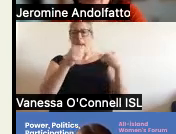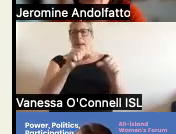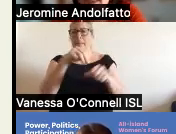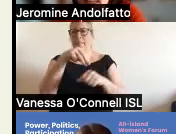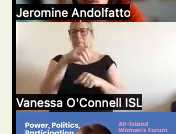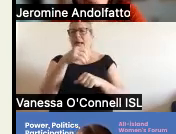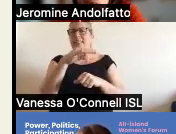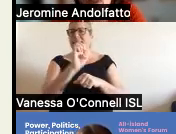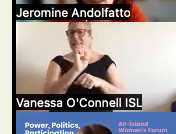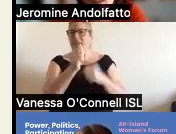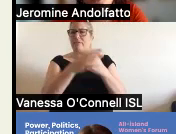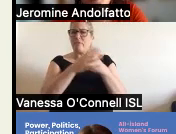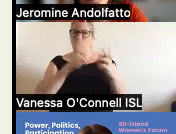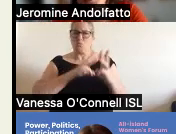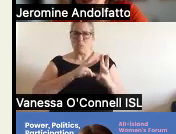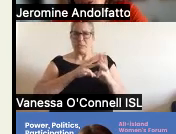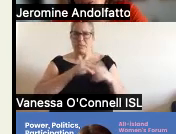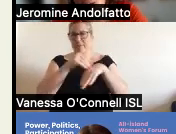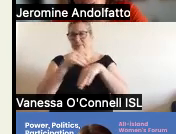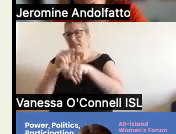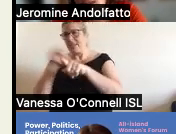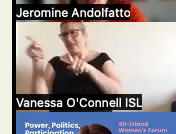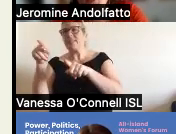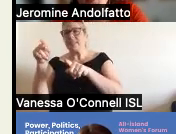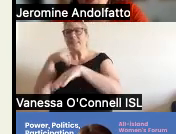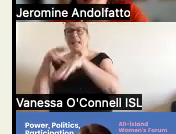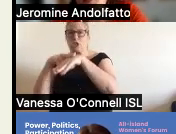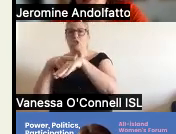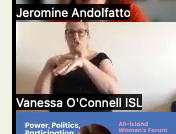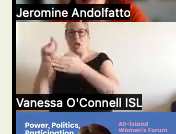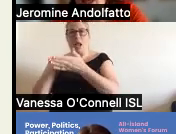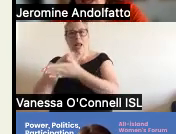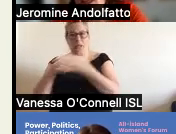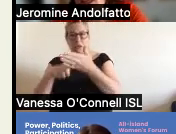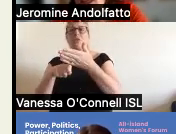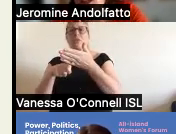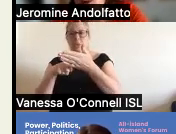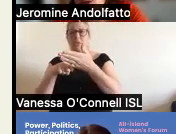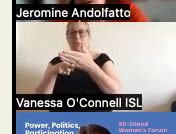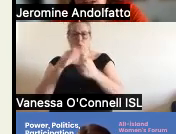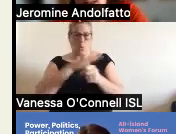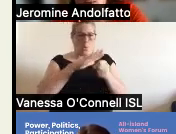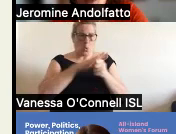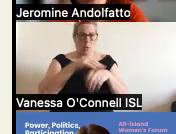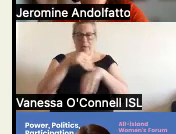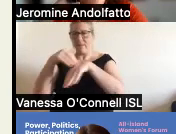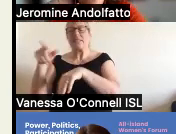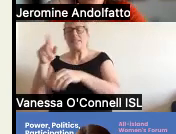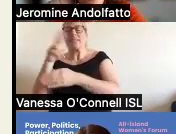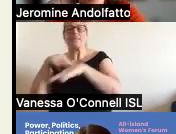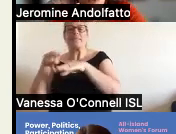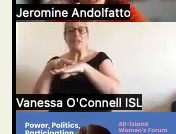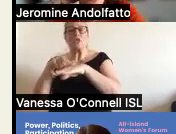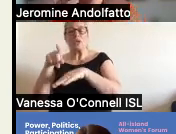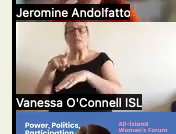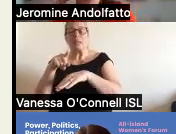usually facilitates also the election at national level. And there is another study that we looked into,